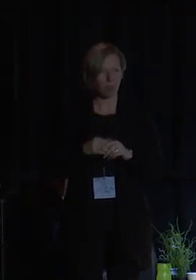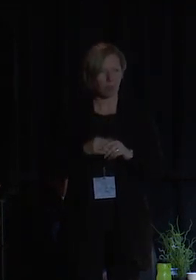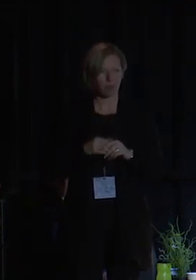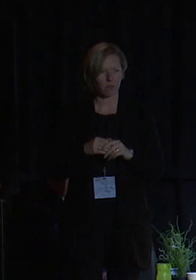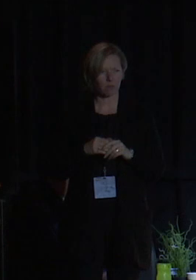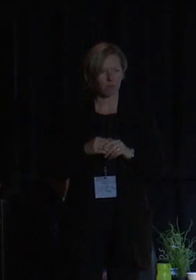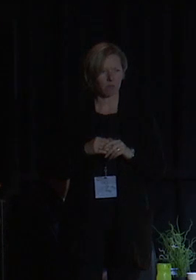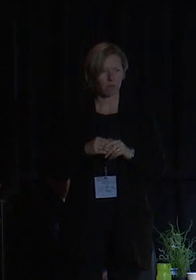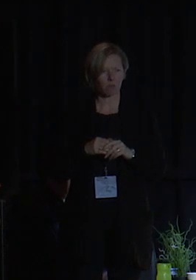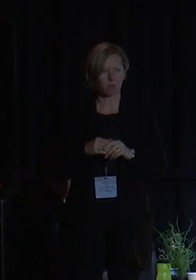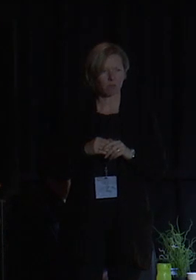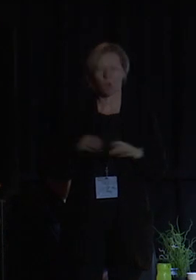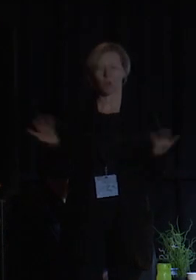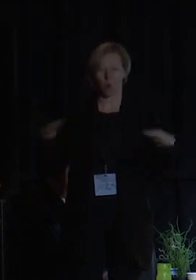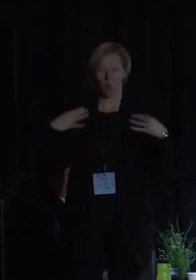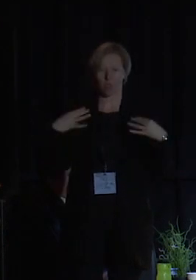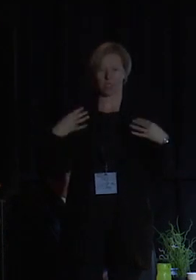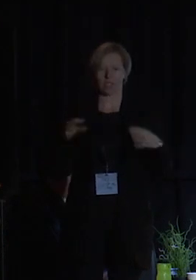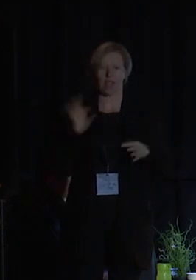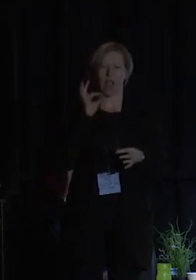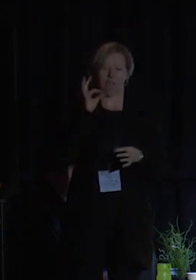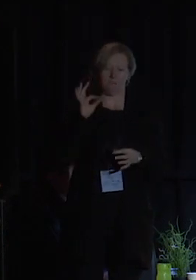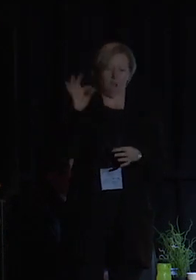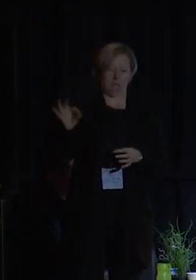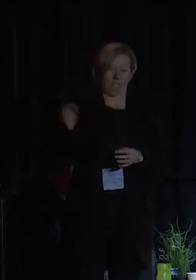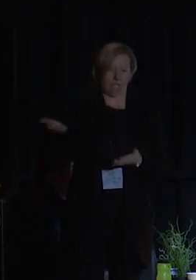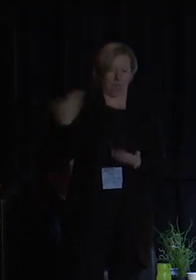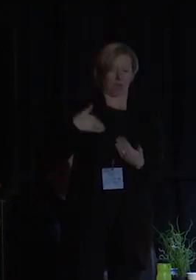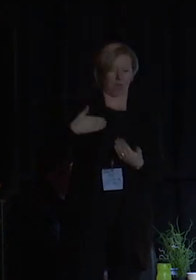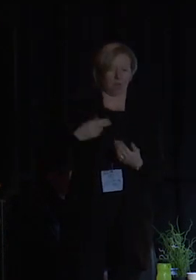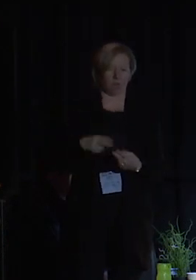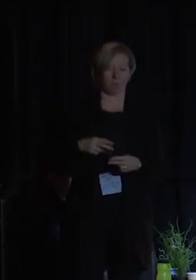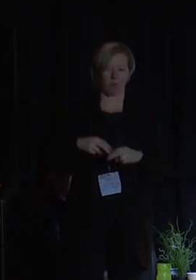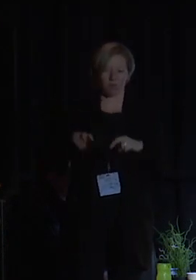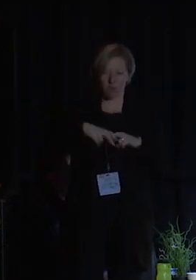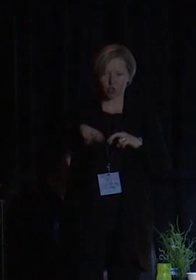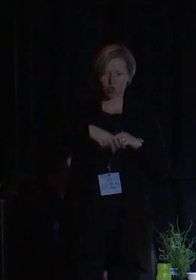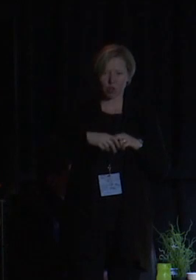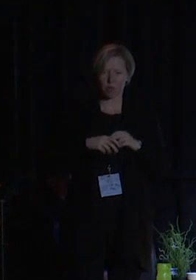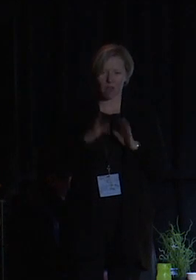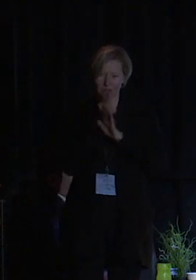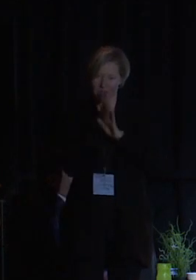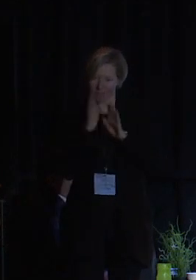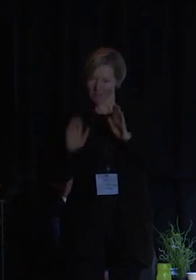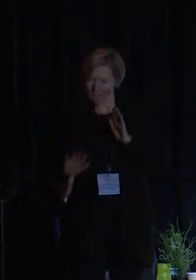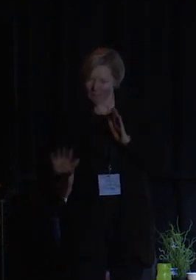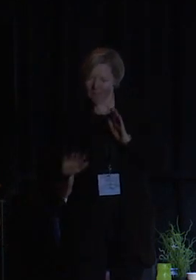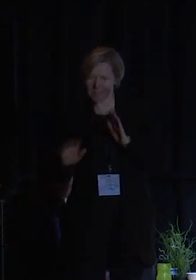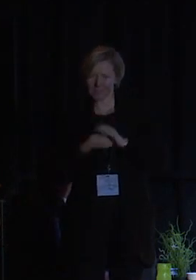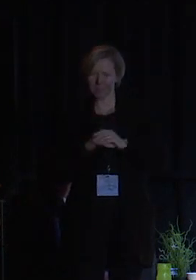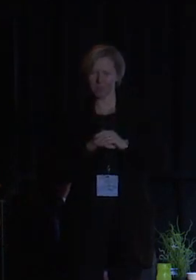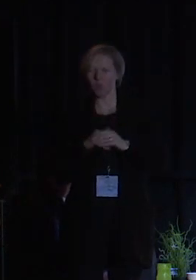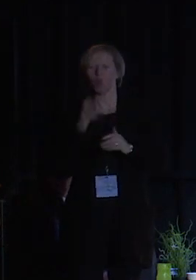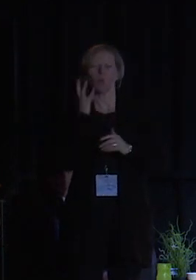Audiences are invited to a rose-tinted, brassy, nostalgic trip to a secret location. From the moment